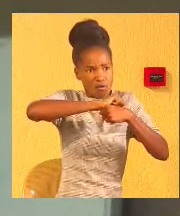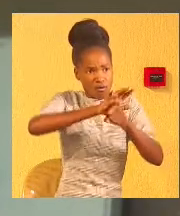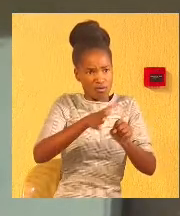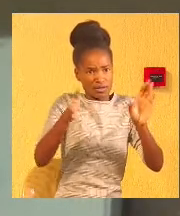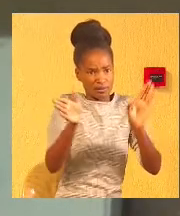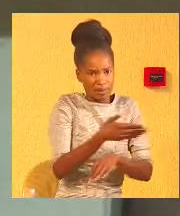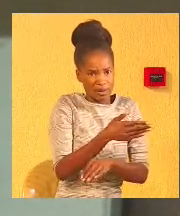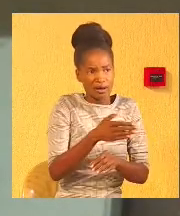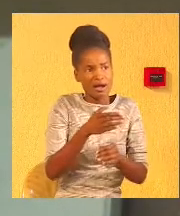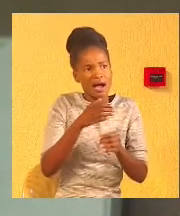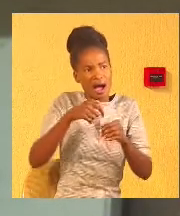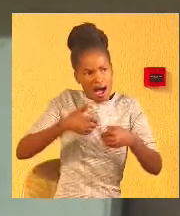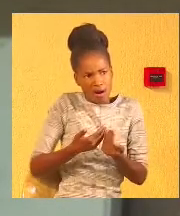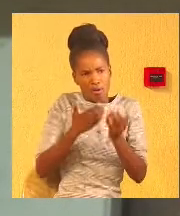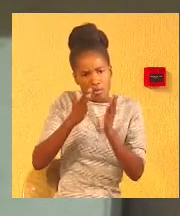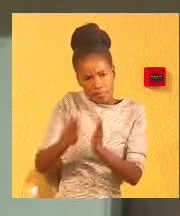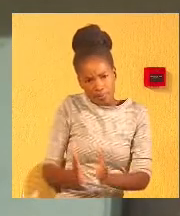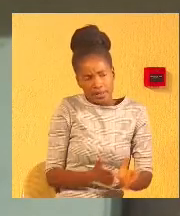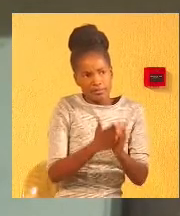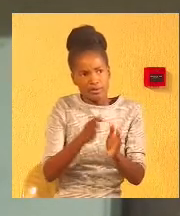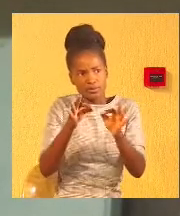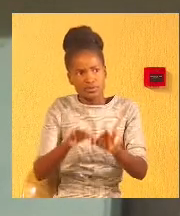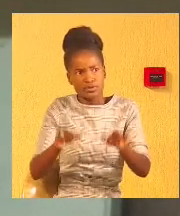agricultural sector amidst this